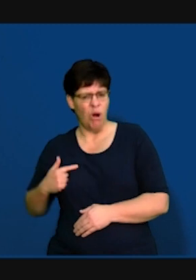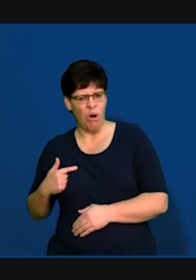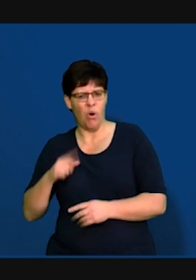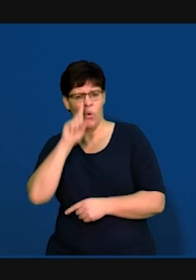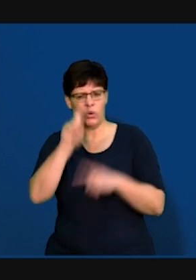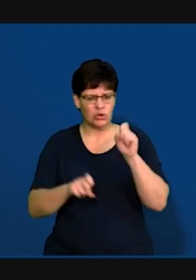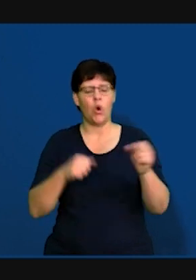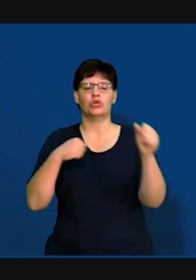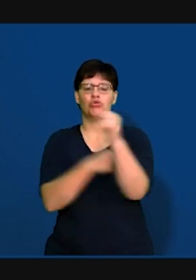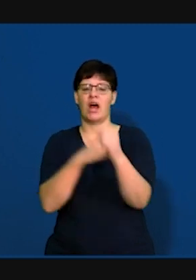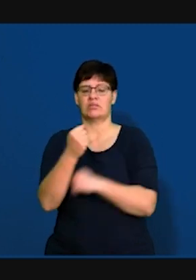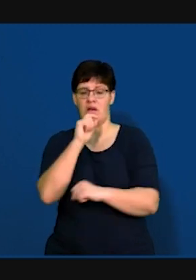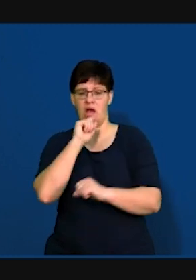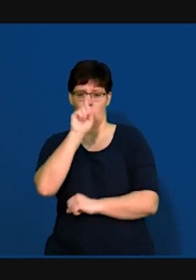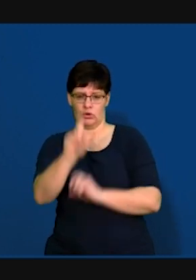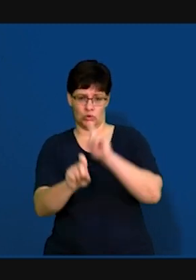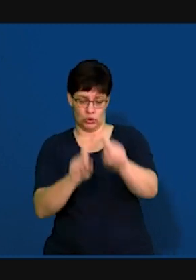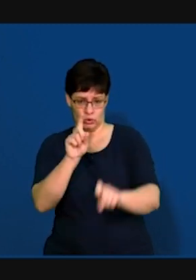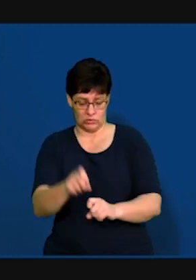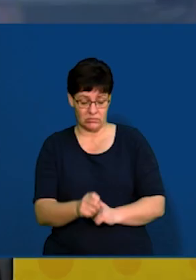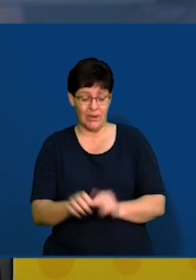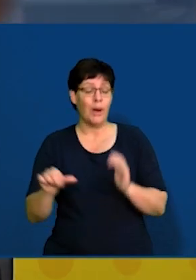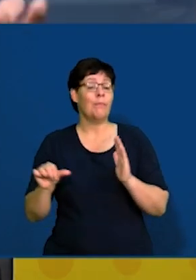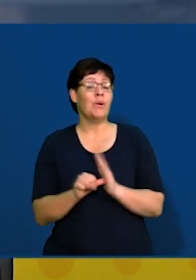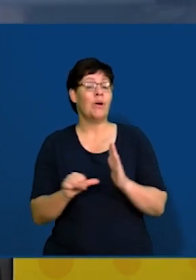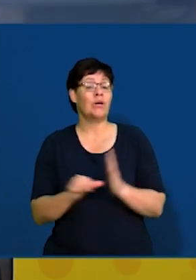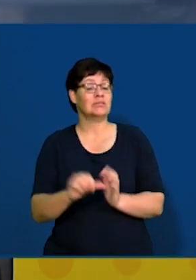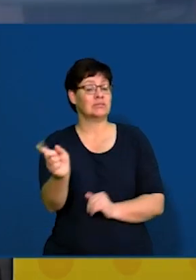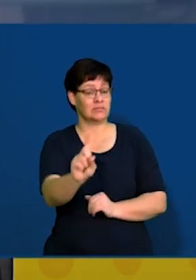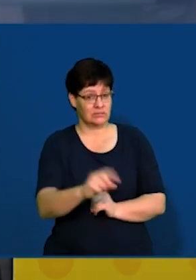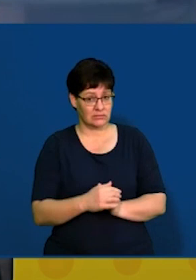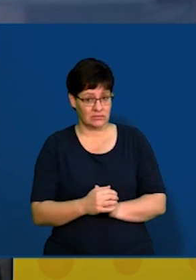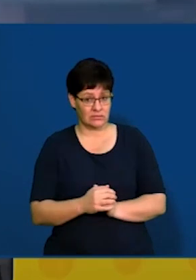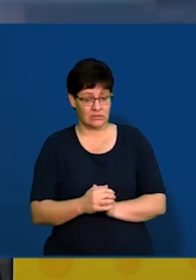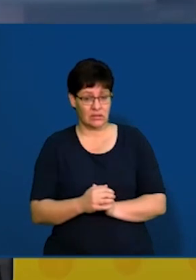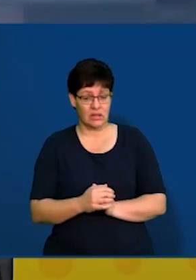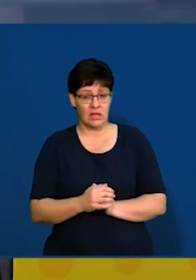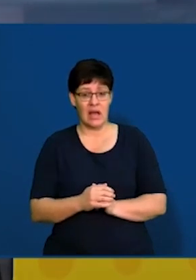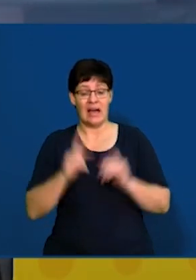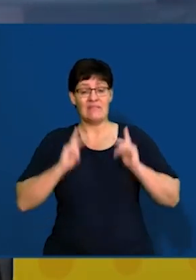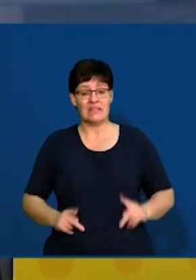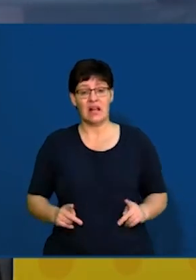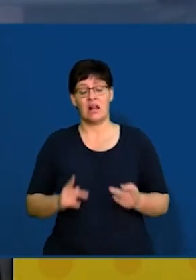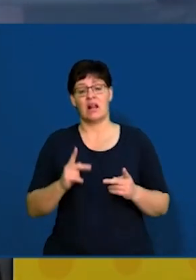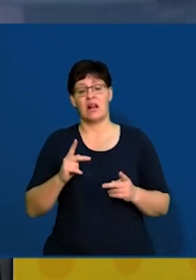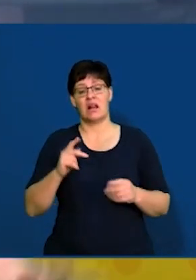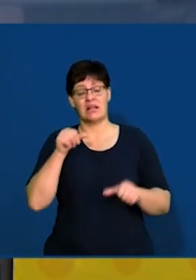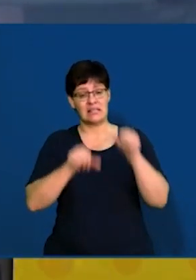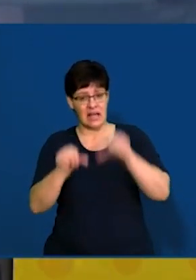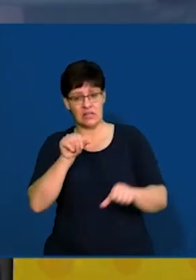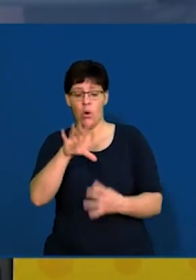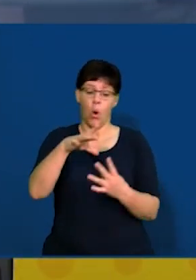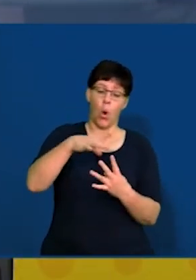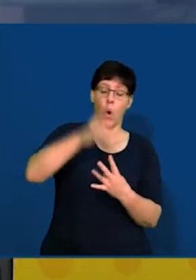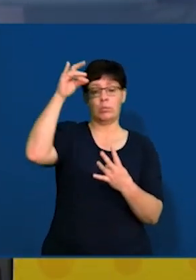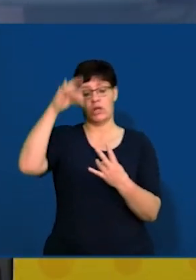questions. One more thing that is very, very important, remember, with the physics or the chemistry, physical sciences, that is, we do not have an option